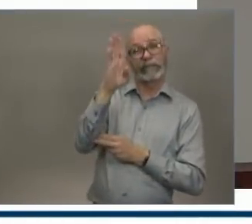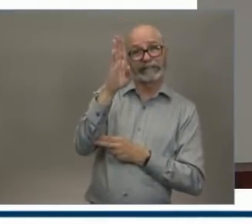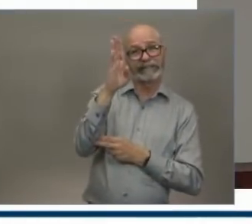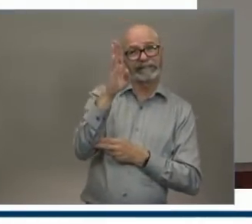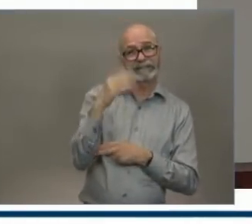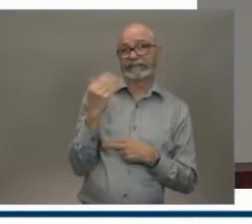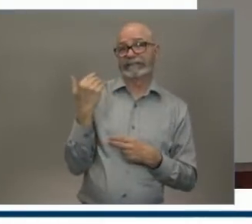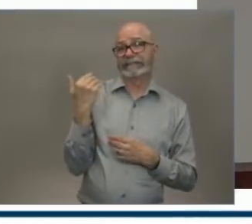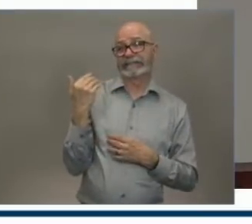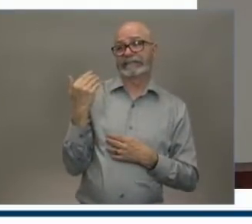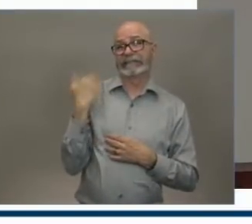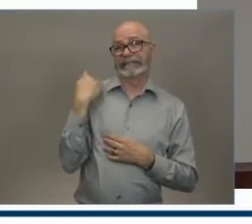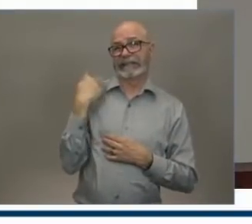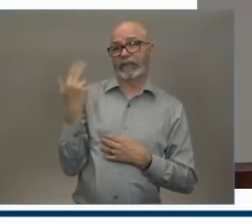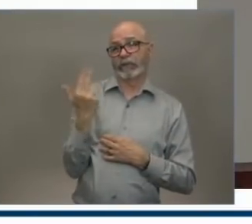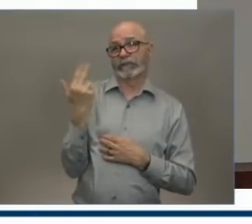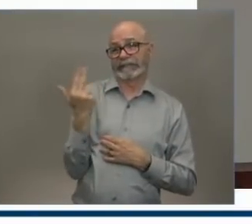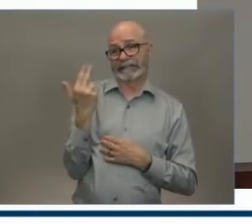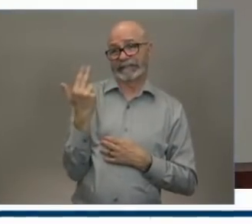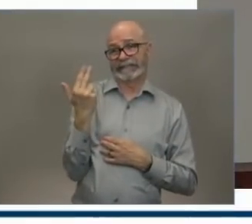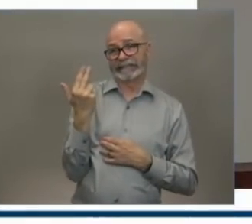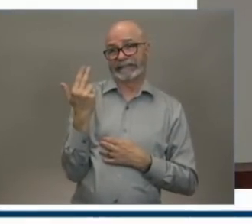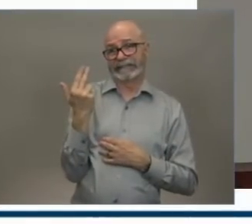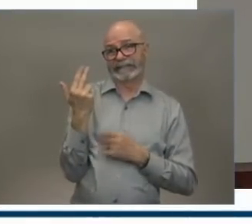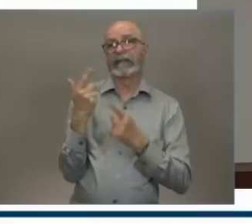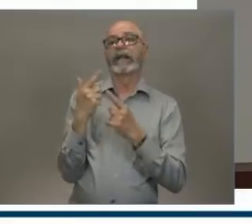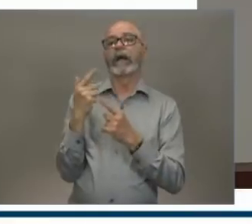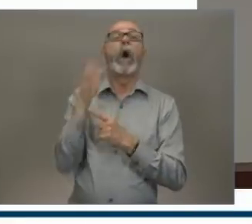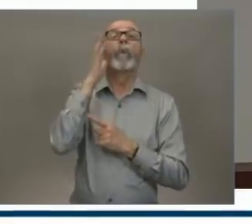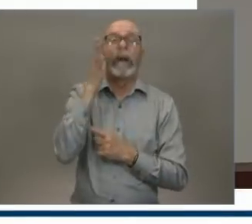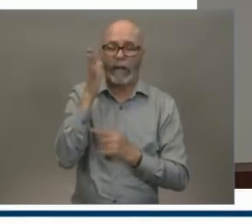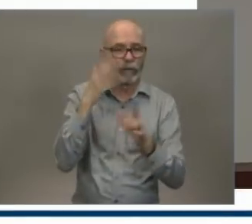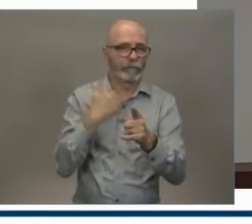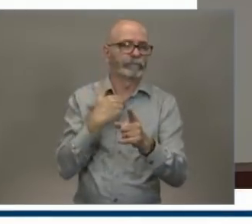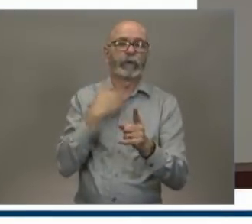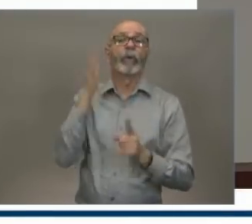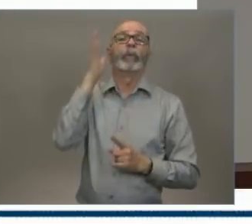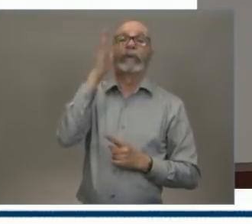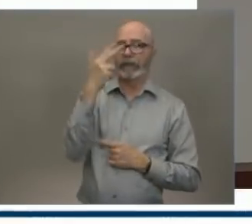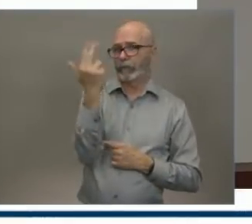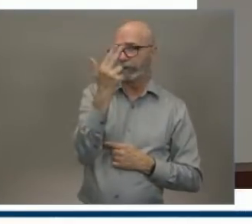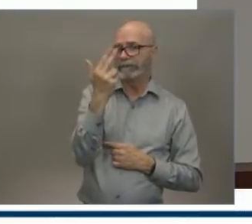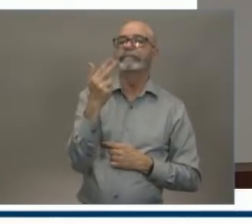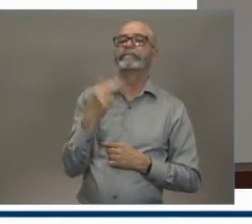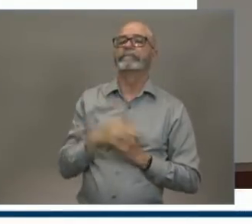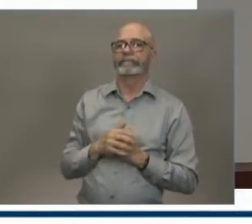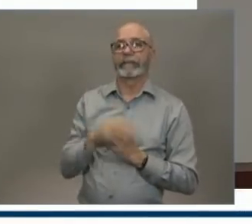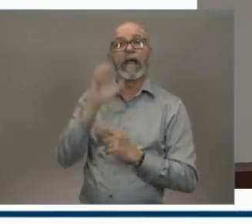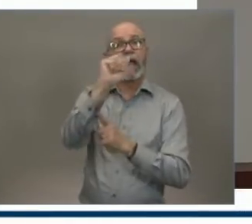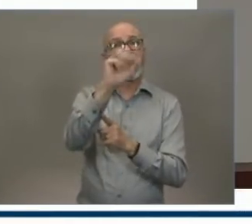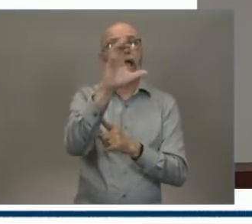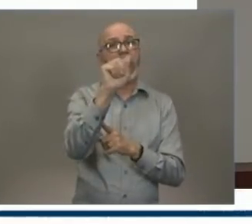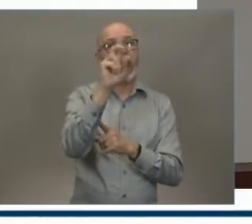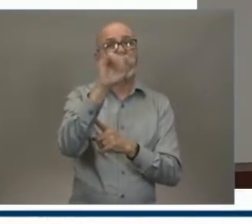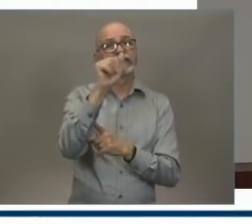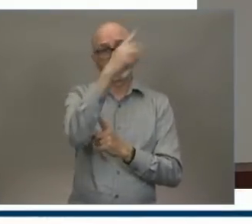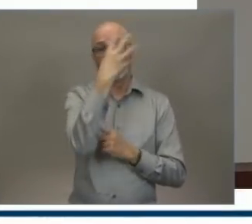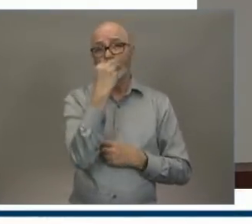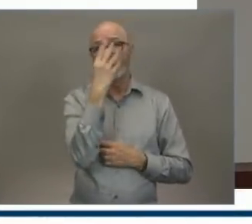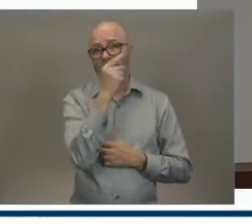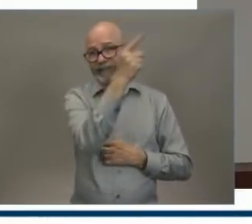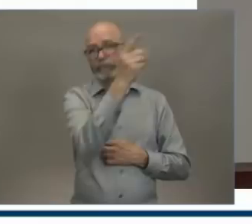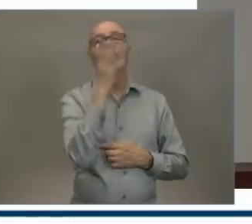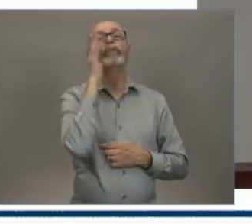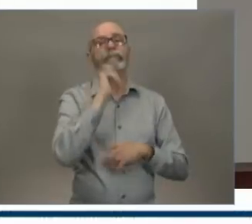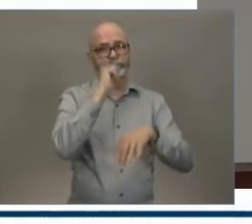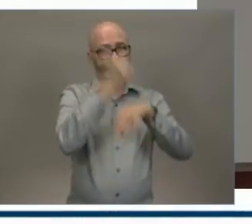Acadia University as well, and we're certainly plans in Antigonish, and we'll continue to focus our